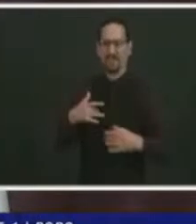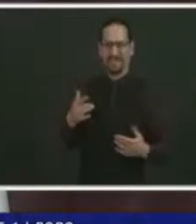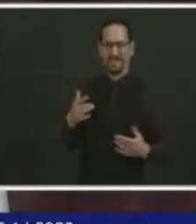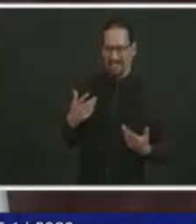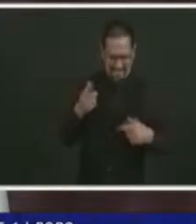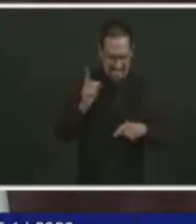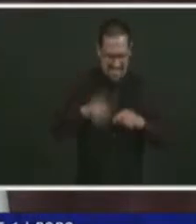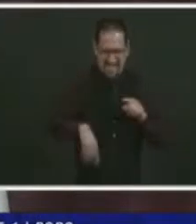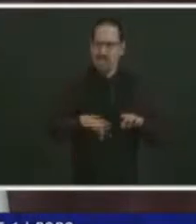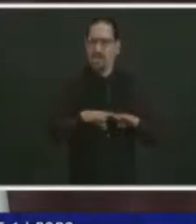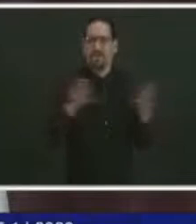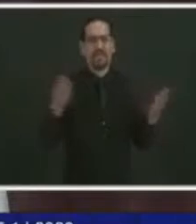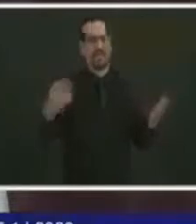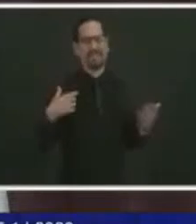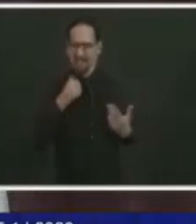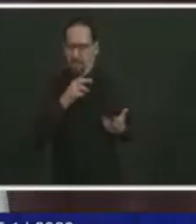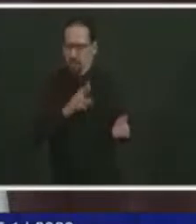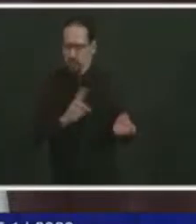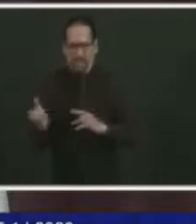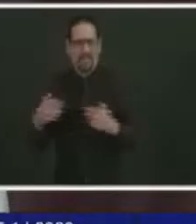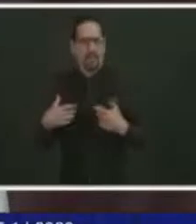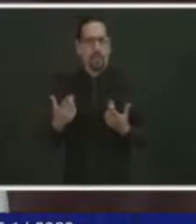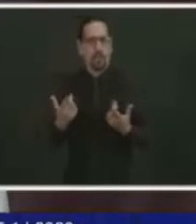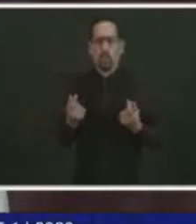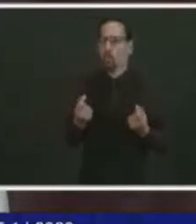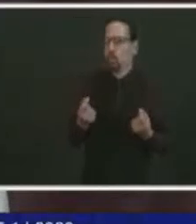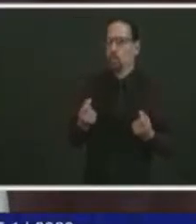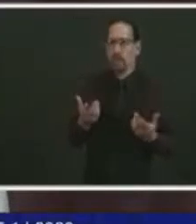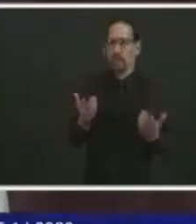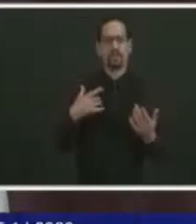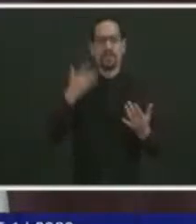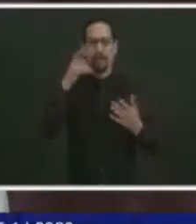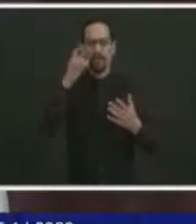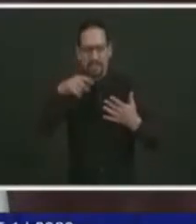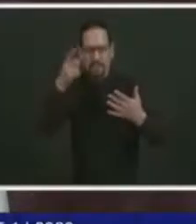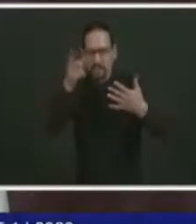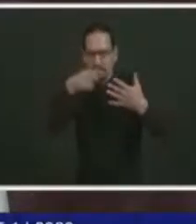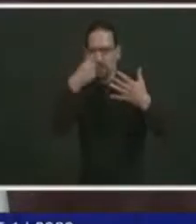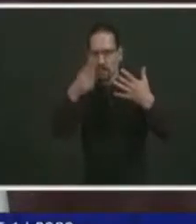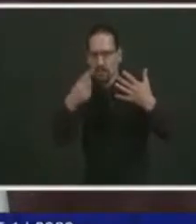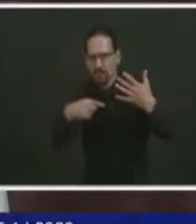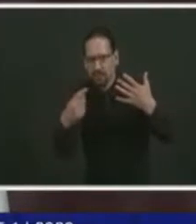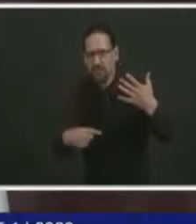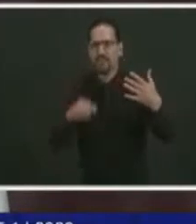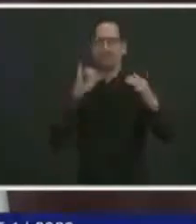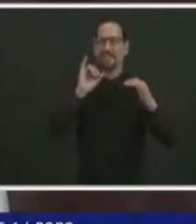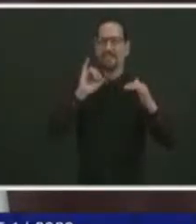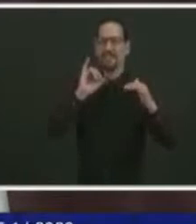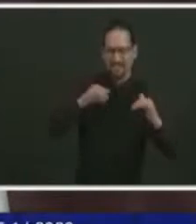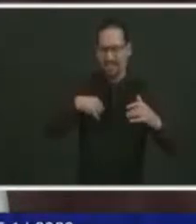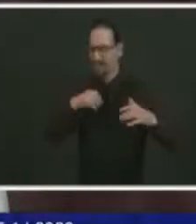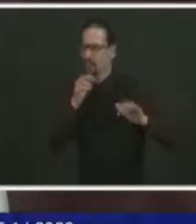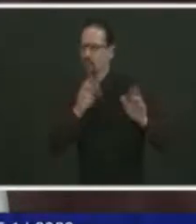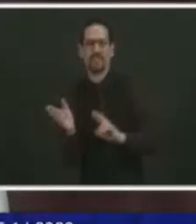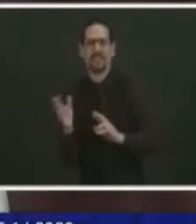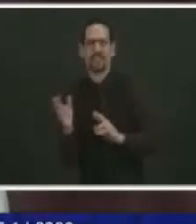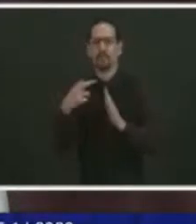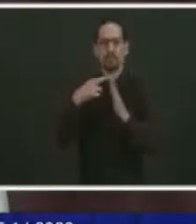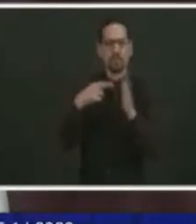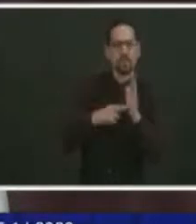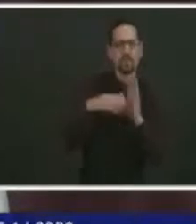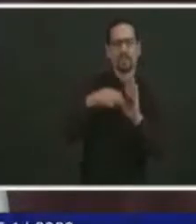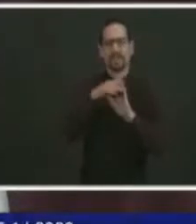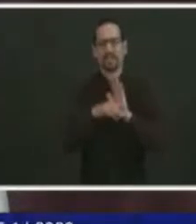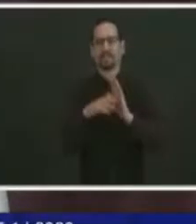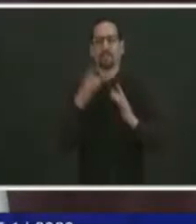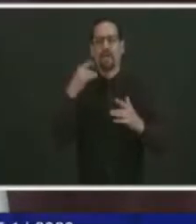today. Because people are saying, as I get into the details of how I'm going to have to work the flow